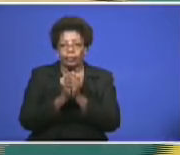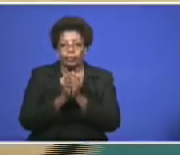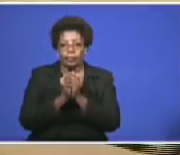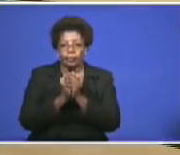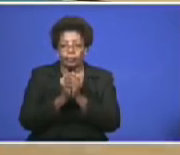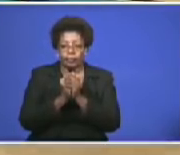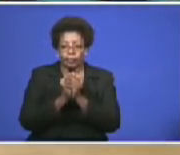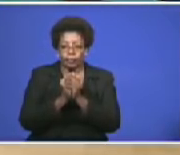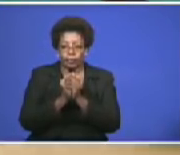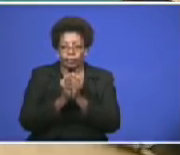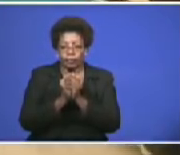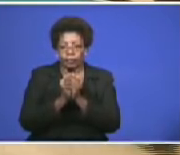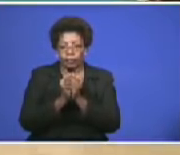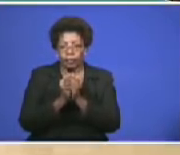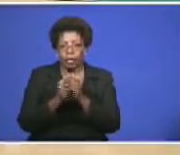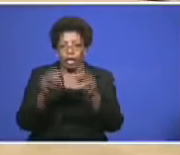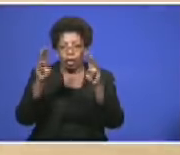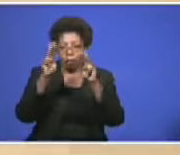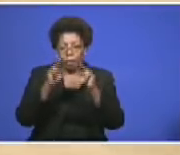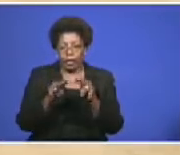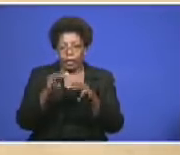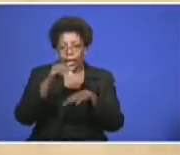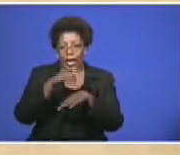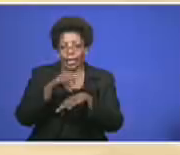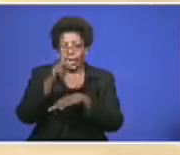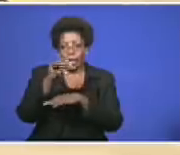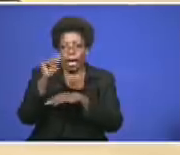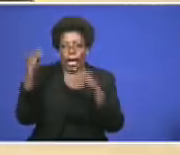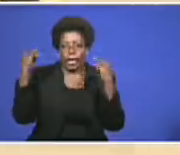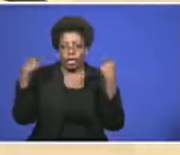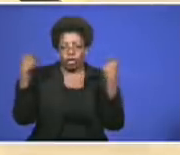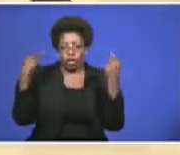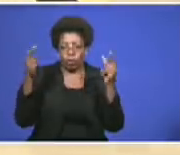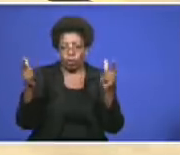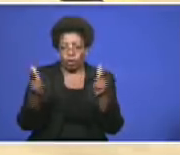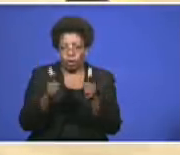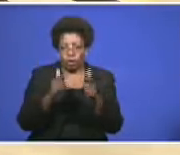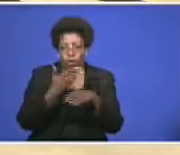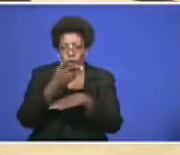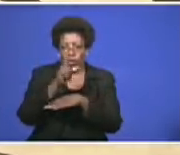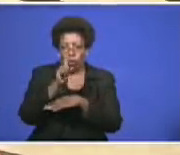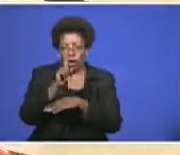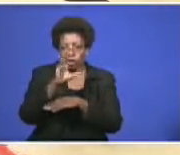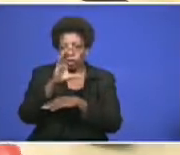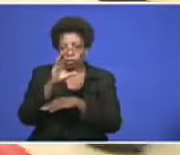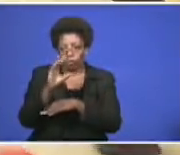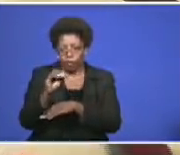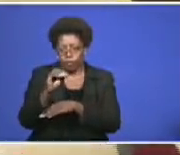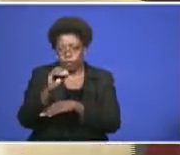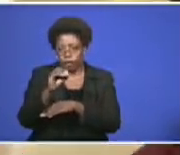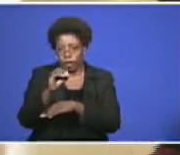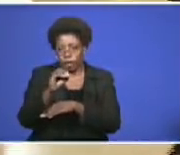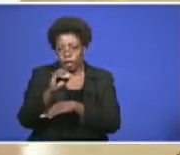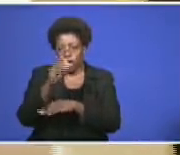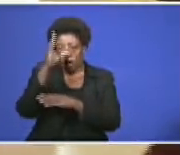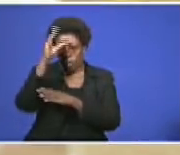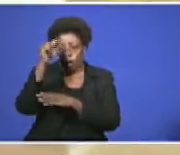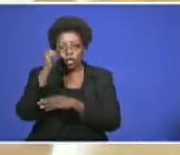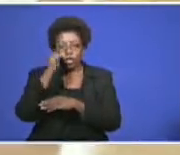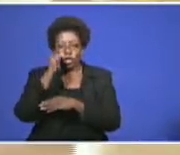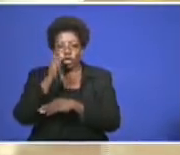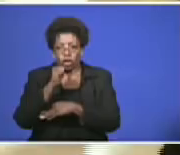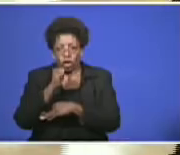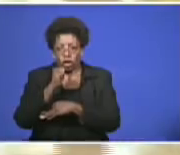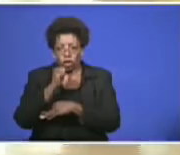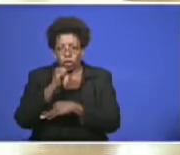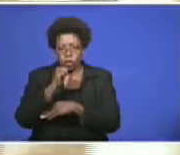The ball started bouncing Monday at the Kendall G. Isaacs gym with a little over 150 youngsters, boys and girls, getting in their